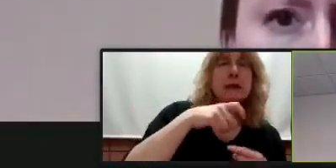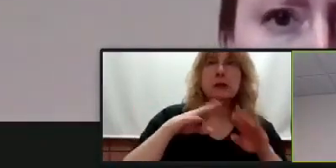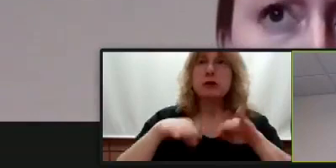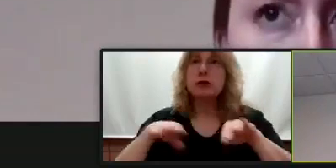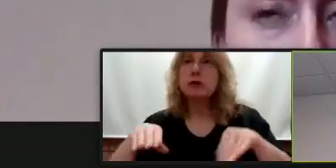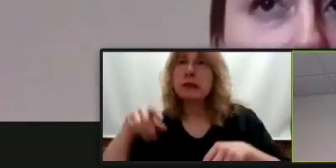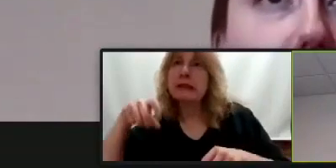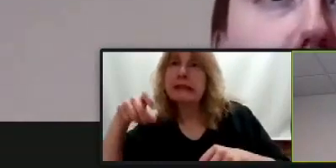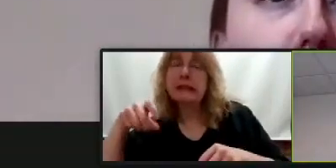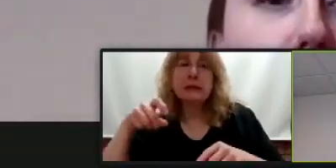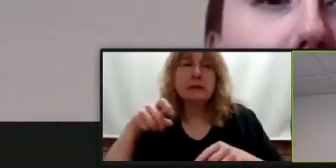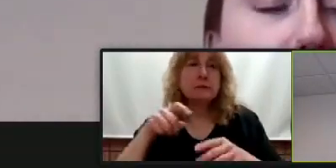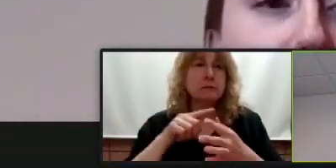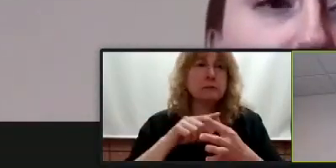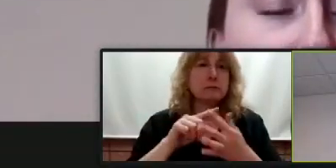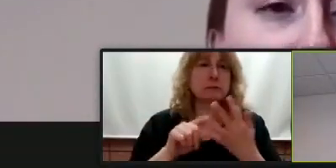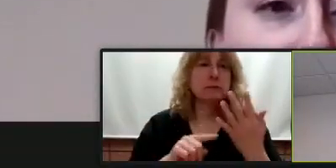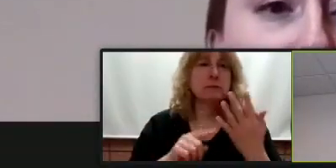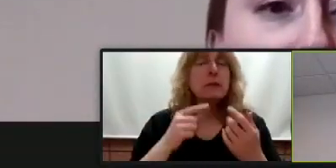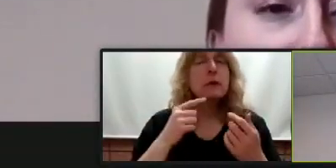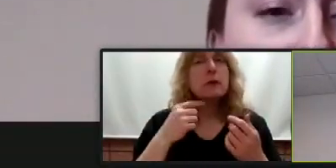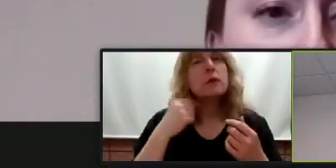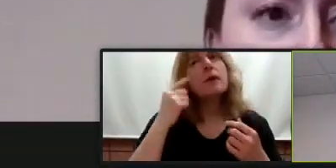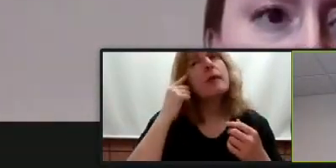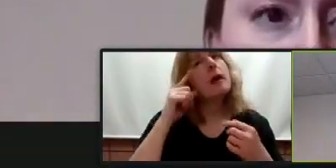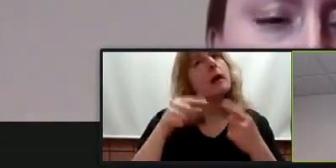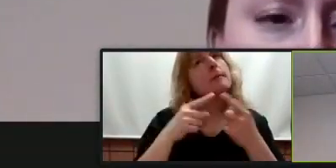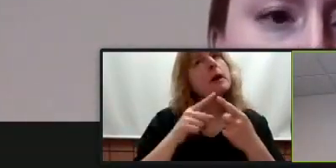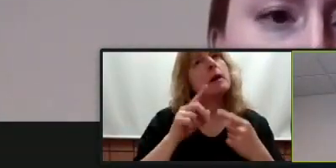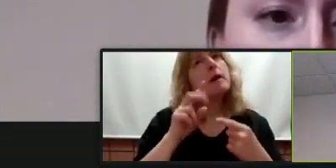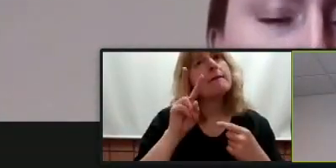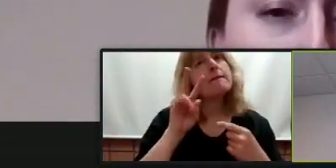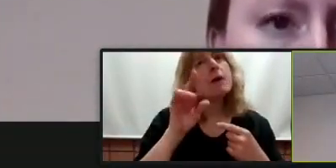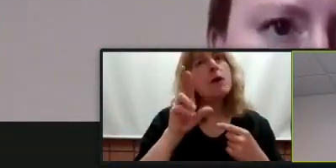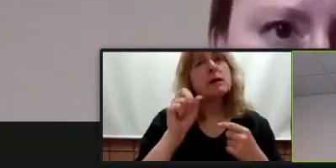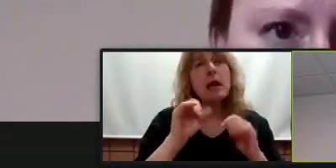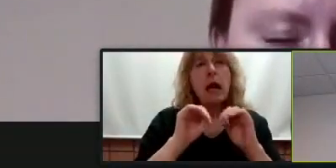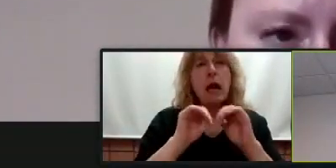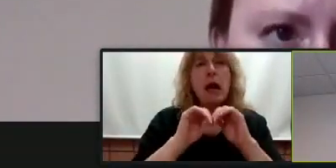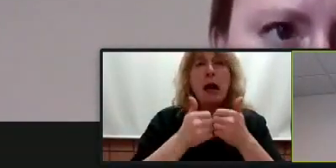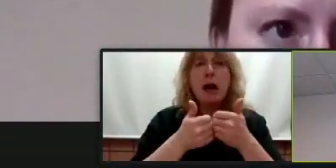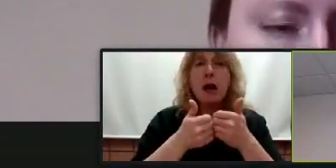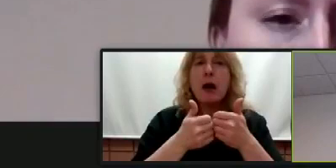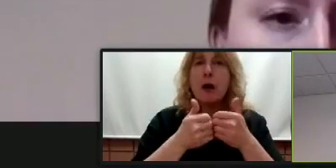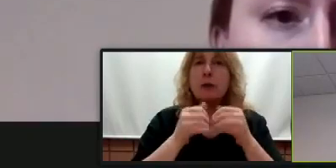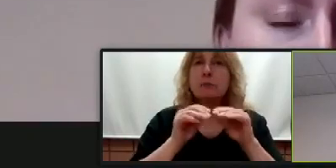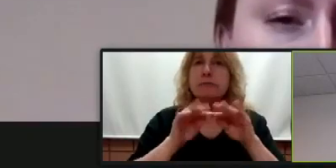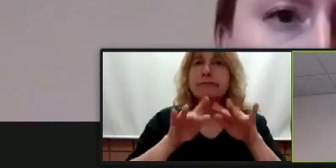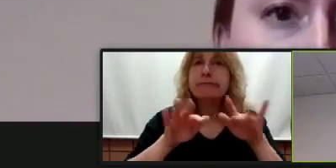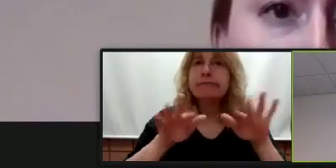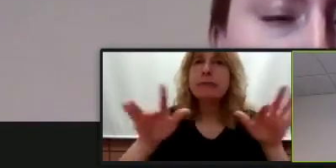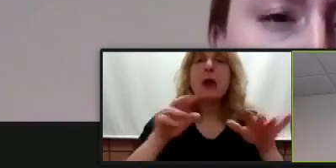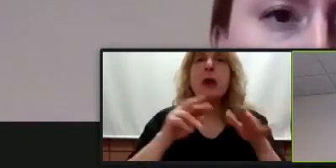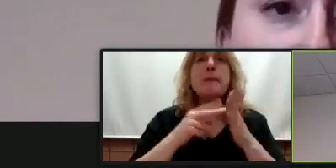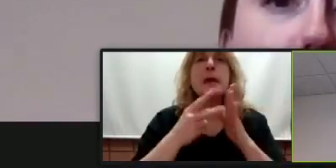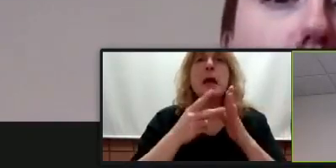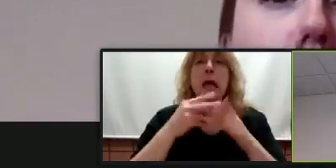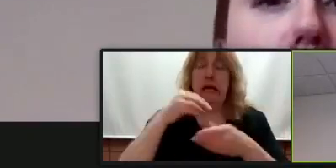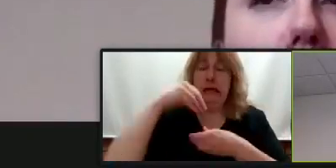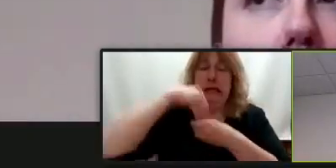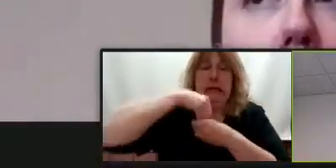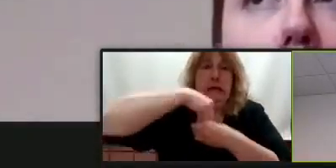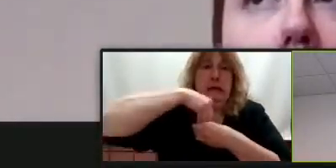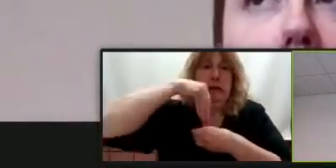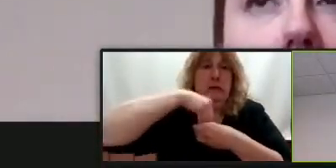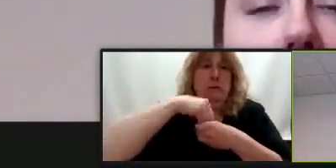think about how it spreads, the main concern is inside poorly ventilated areas, people close together, right?